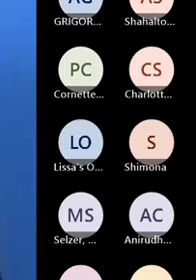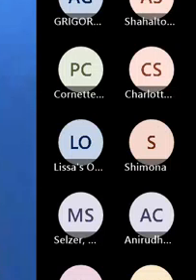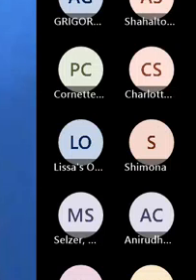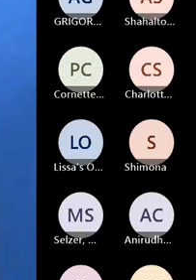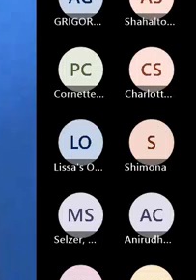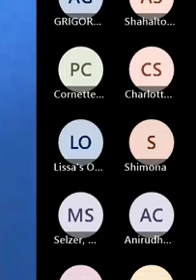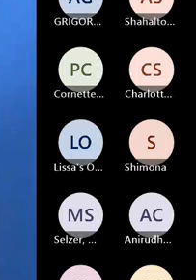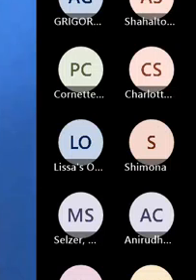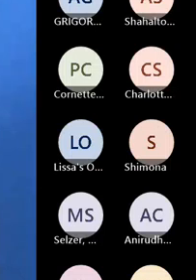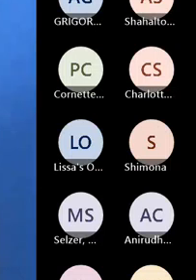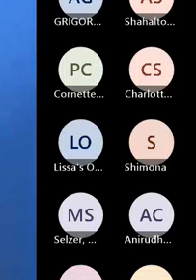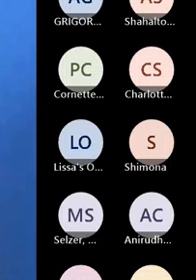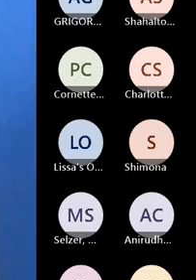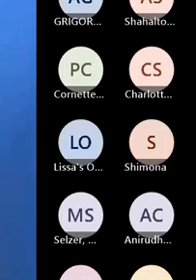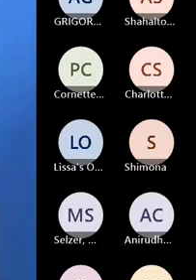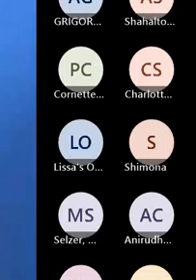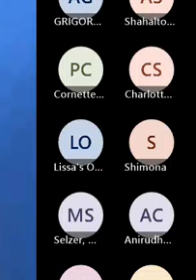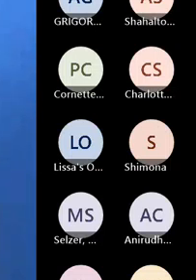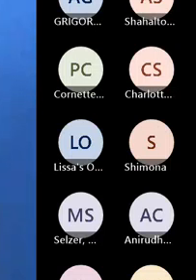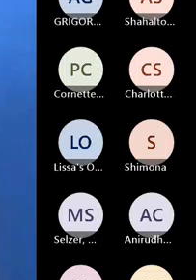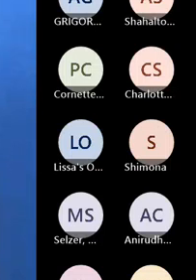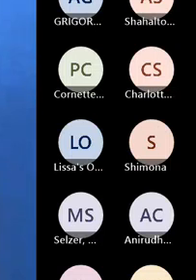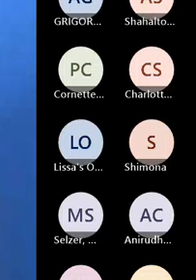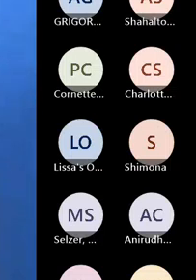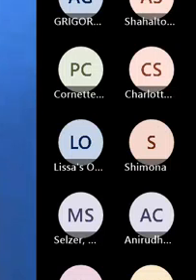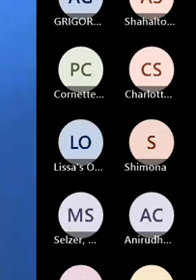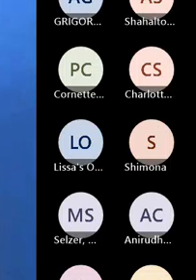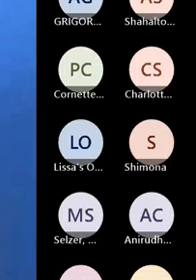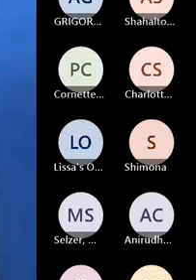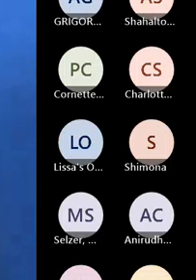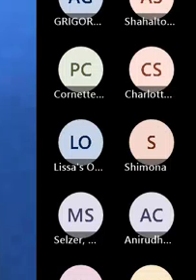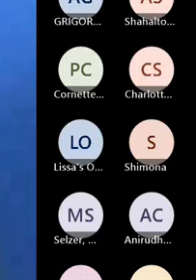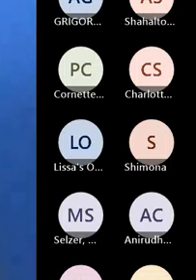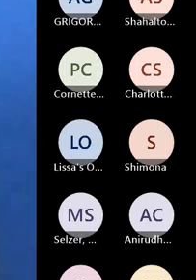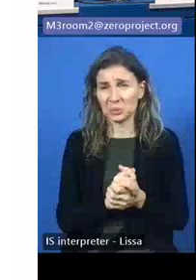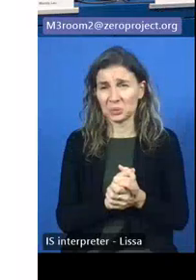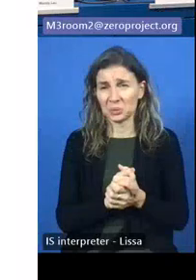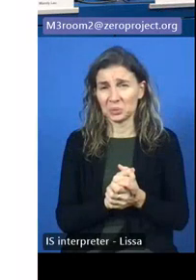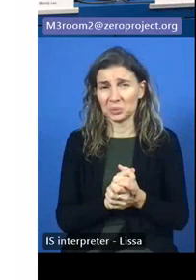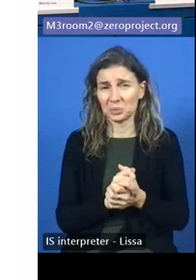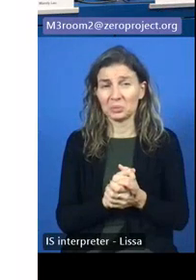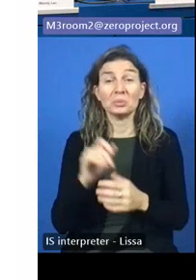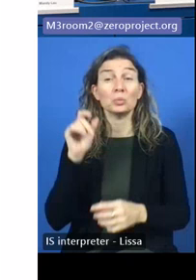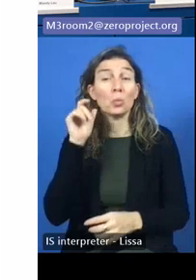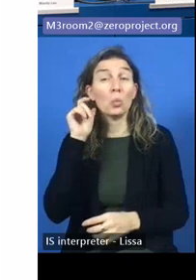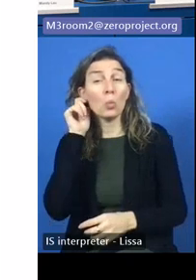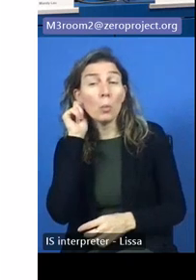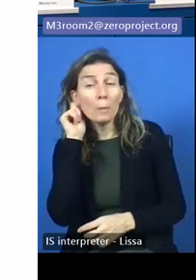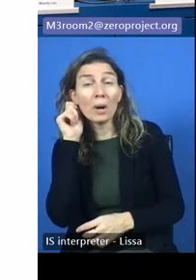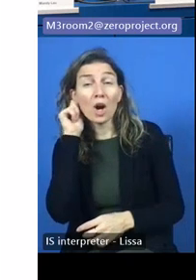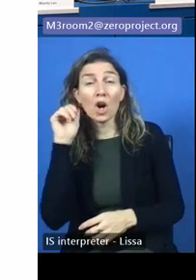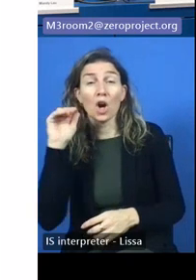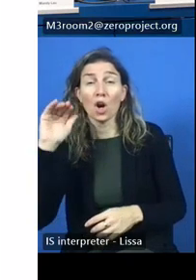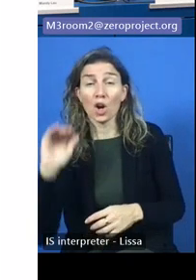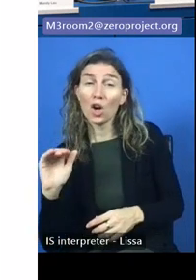now, more than 8 million women and girls, particularly those living with disabilities in my country,